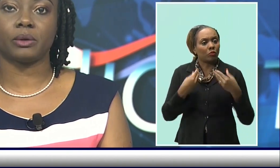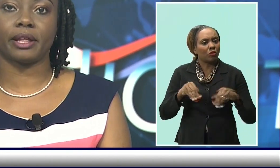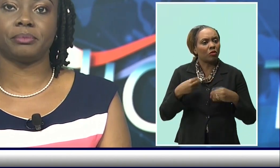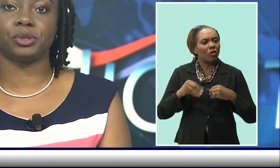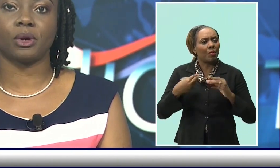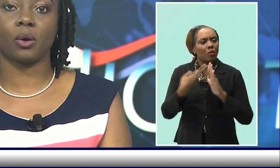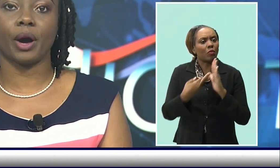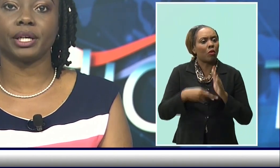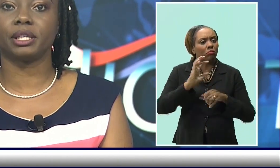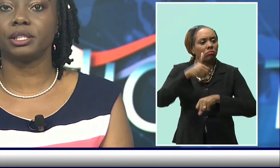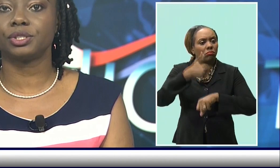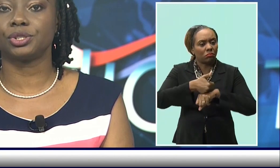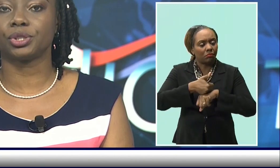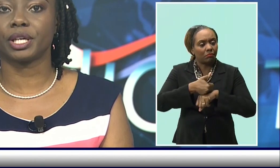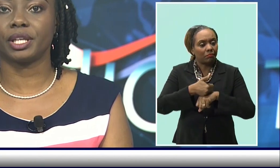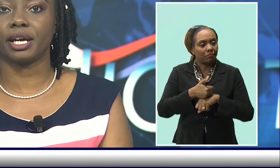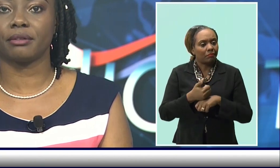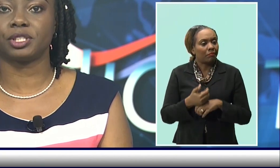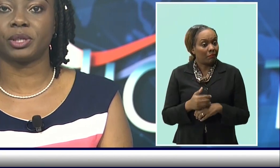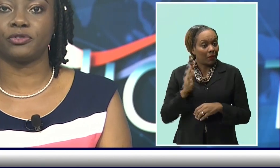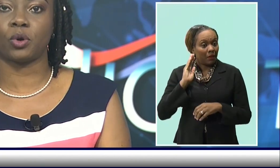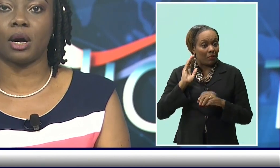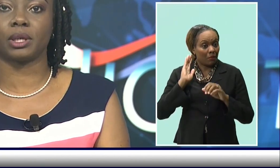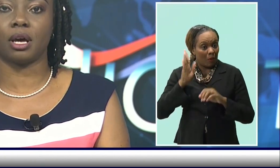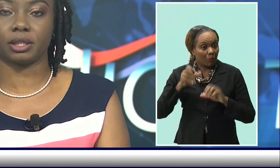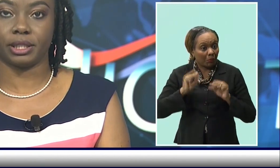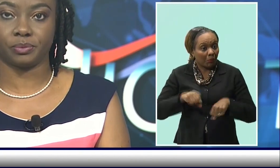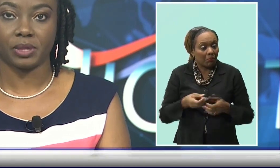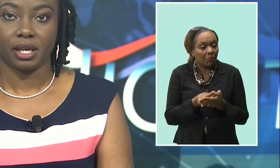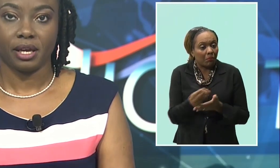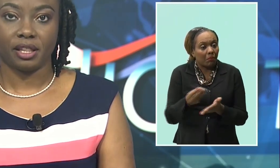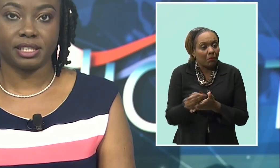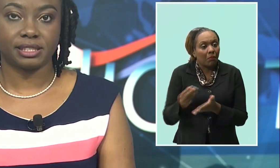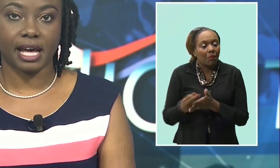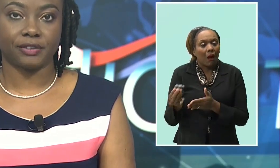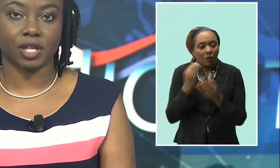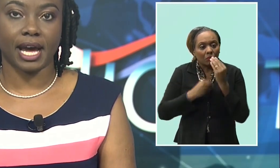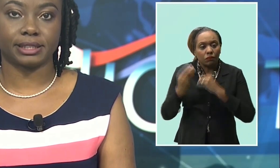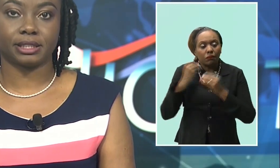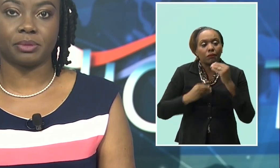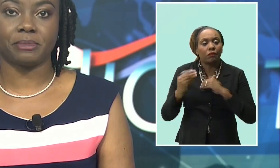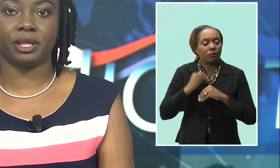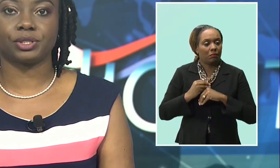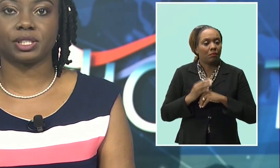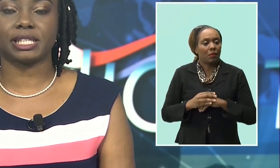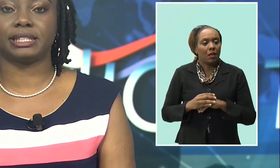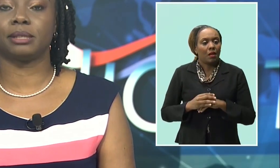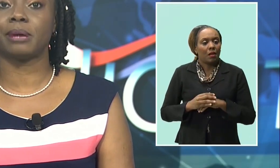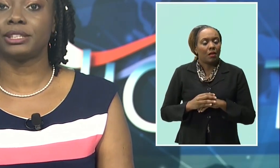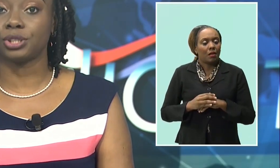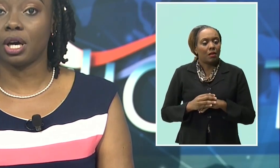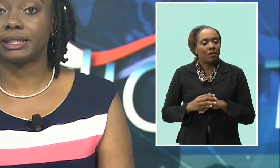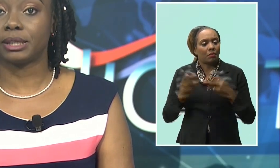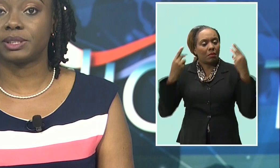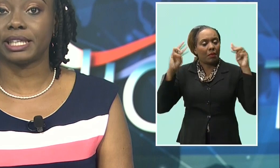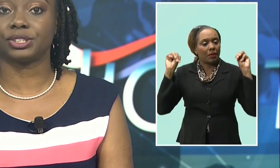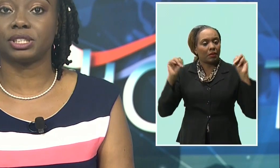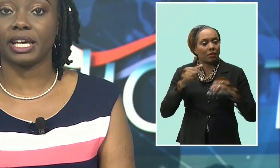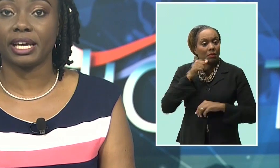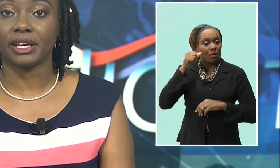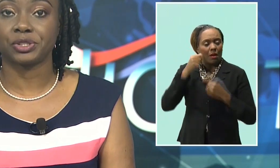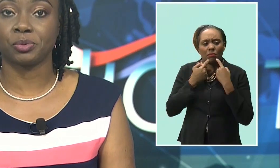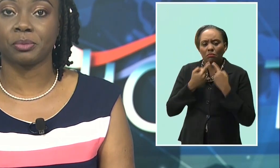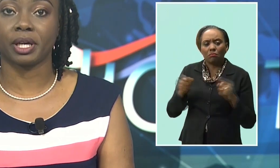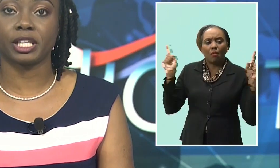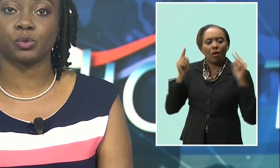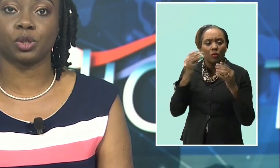to allow them to acquire goods during the current 24-hour lockdown. This after Acting Prime Minister Santia Bradshaw announced